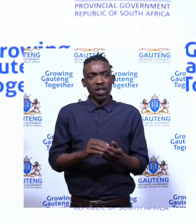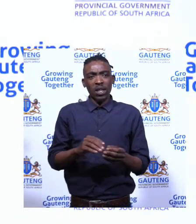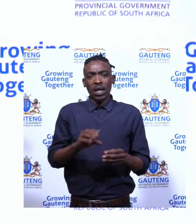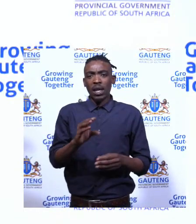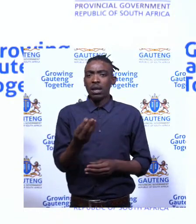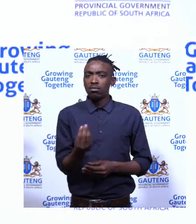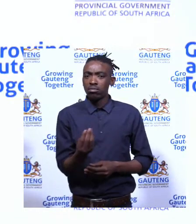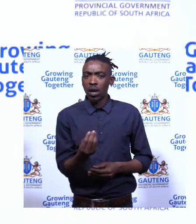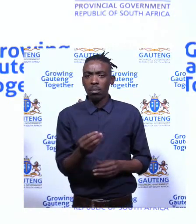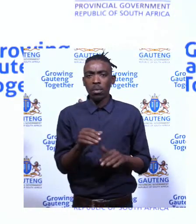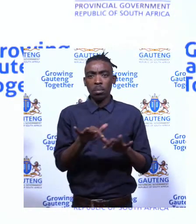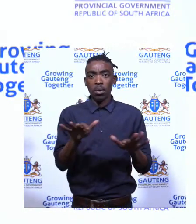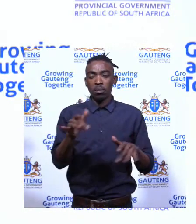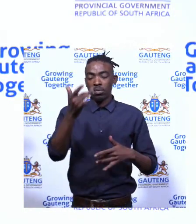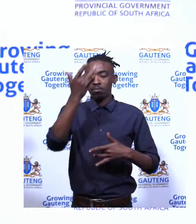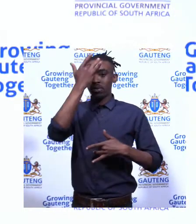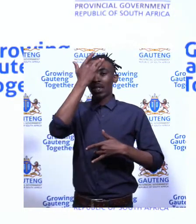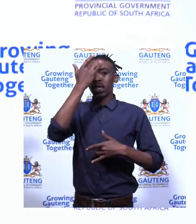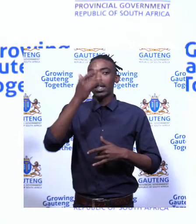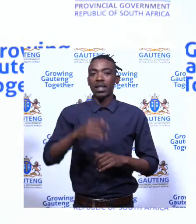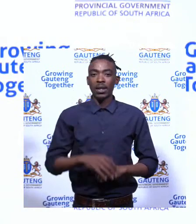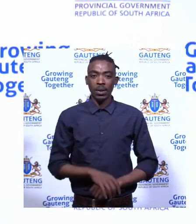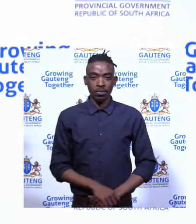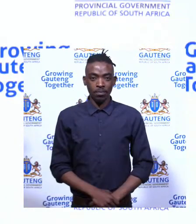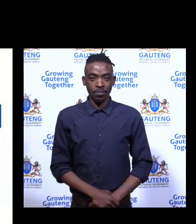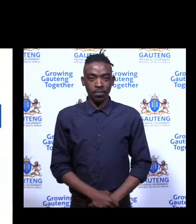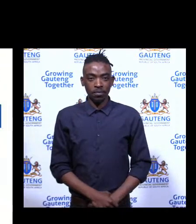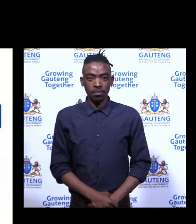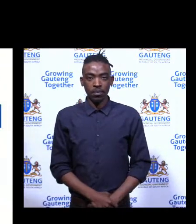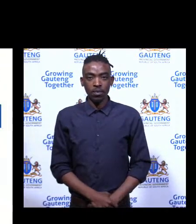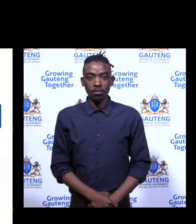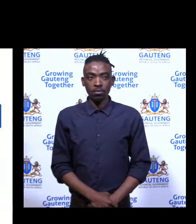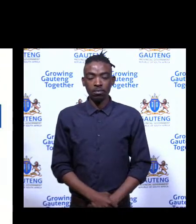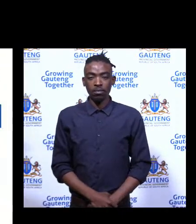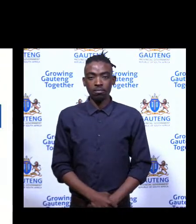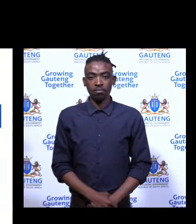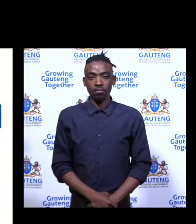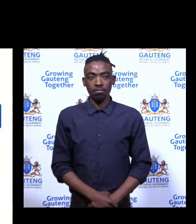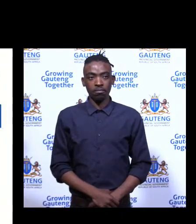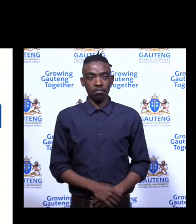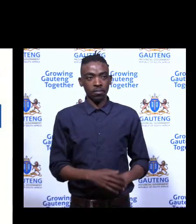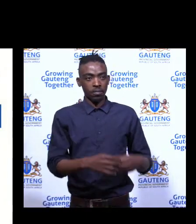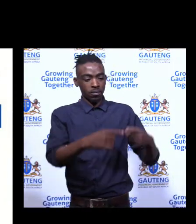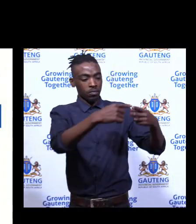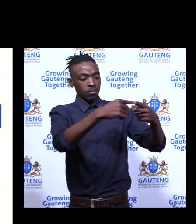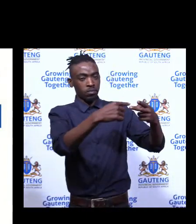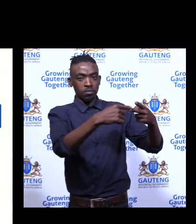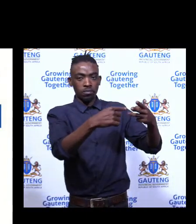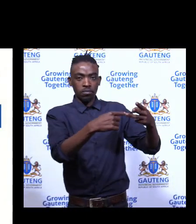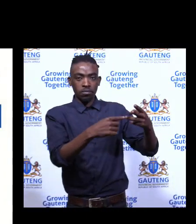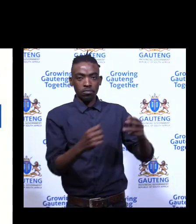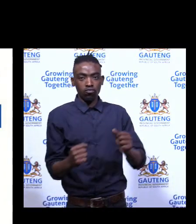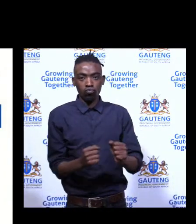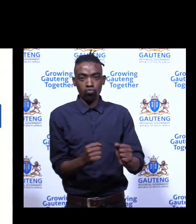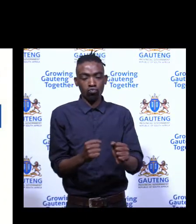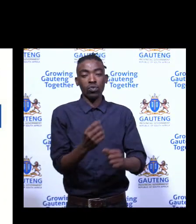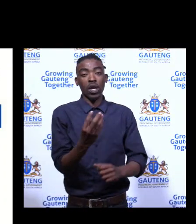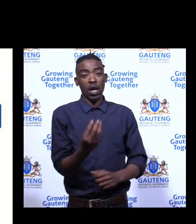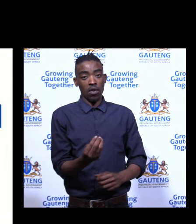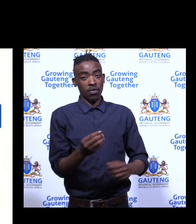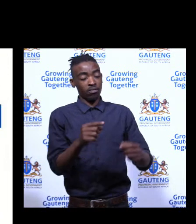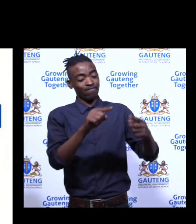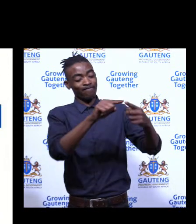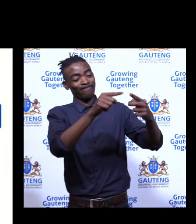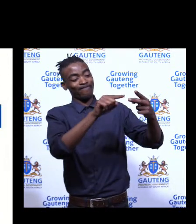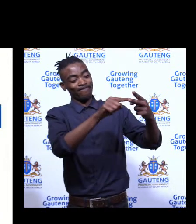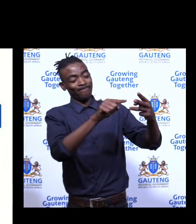killed through the COVID-19. So there are three strategic goals that we have